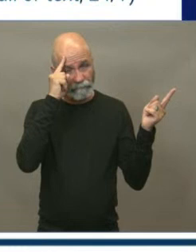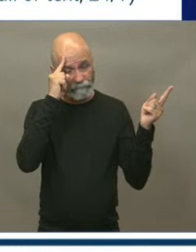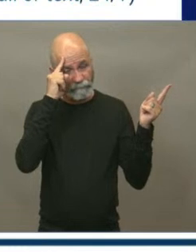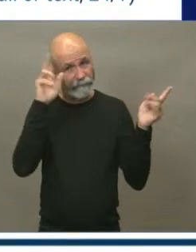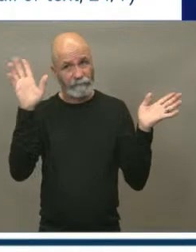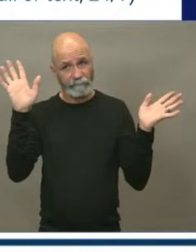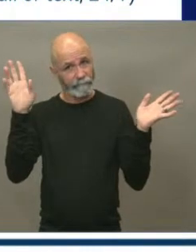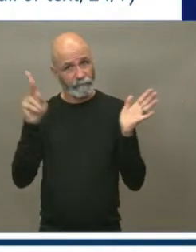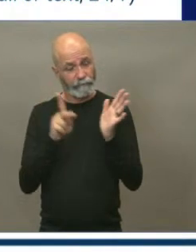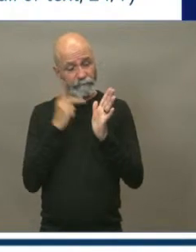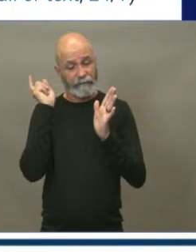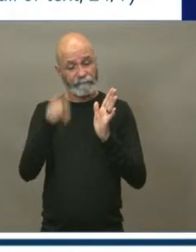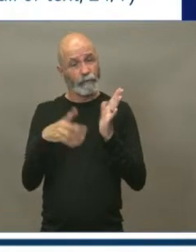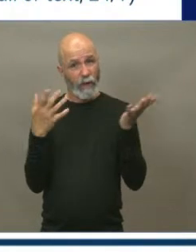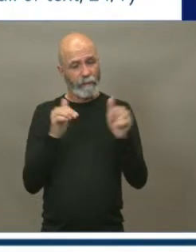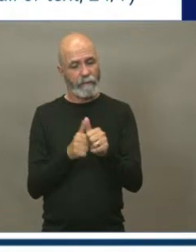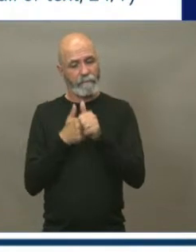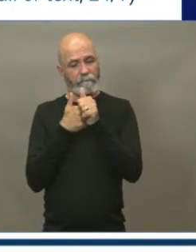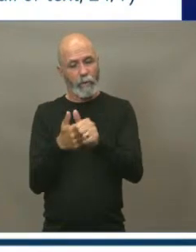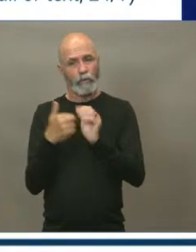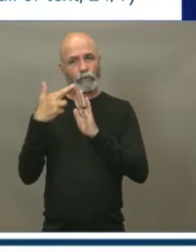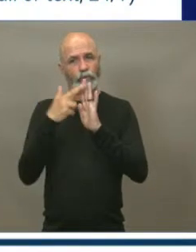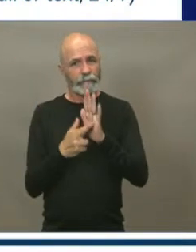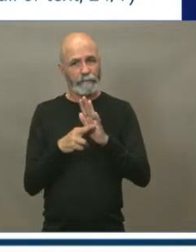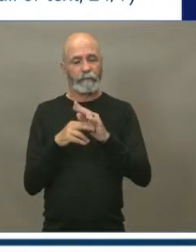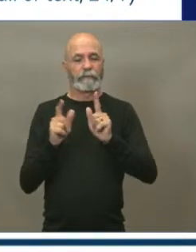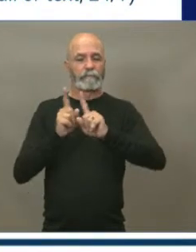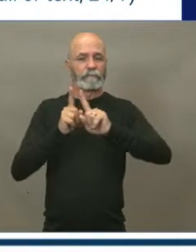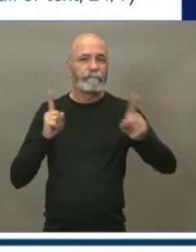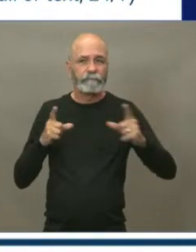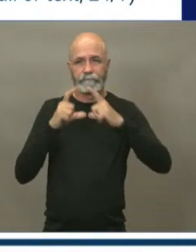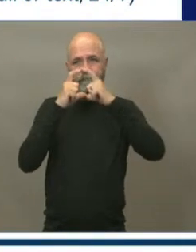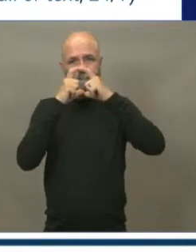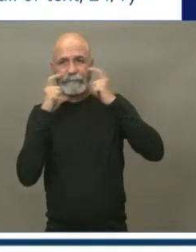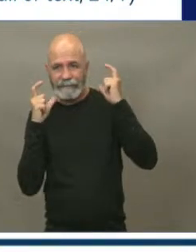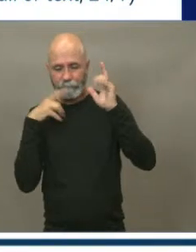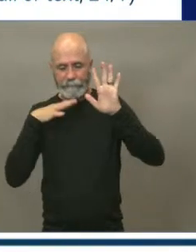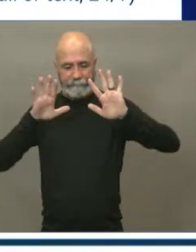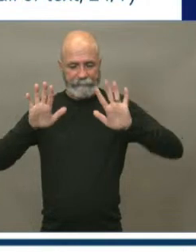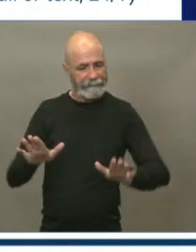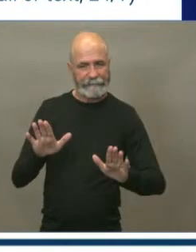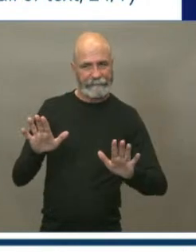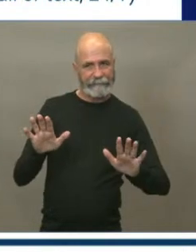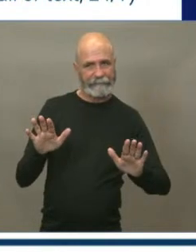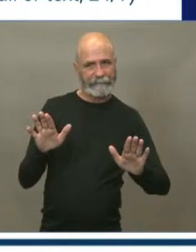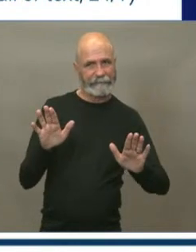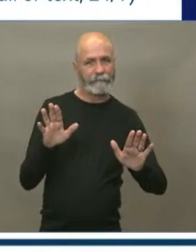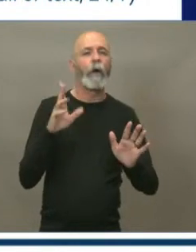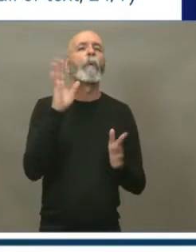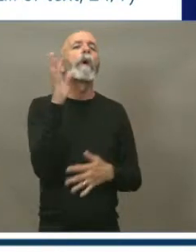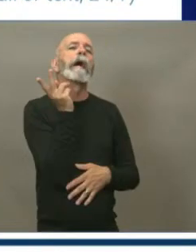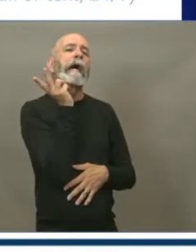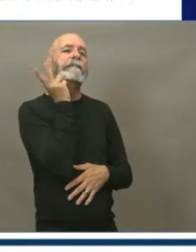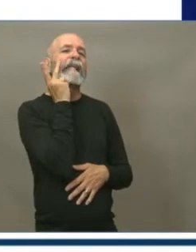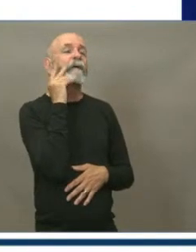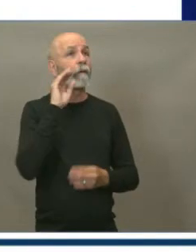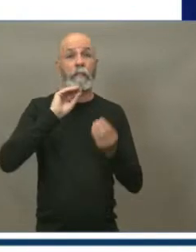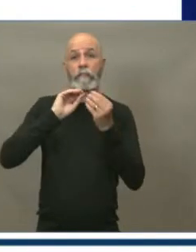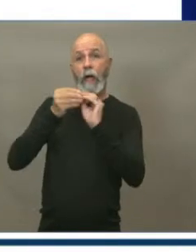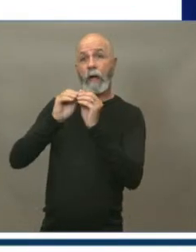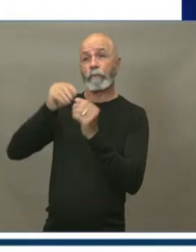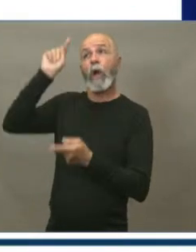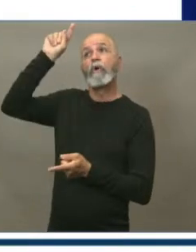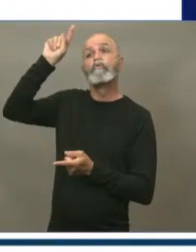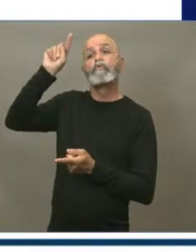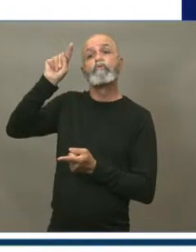protocols so we can get through this third wave, so we can bring our cases. I really wanted to see single digits today. We're not there yet. So